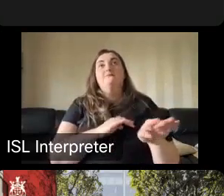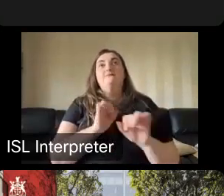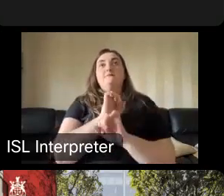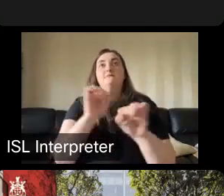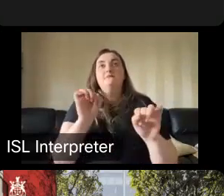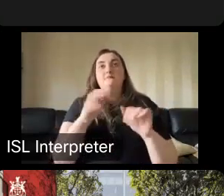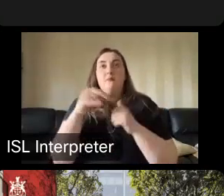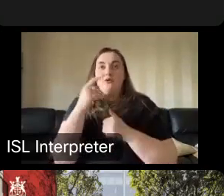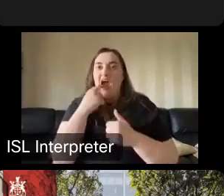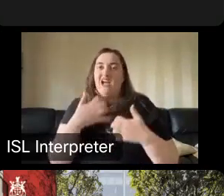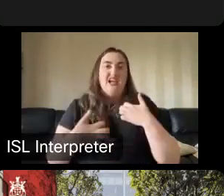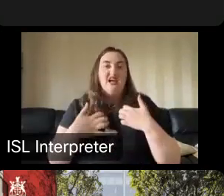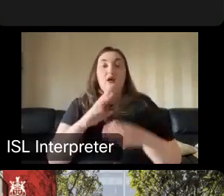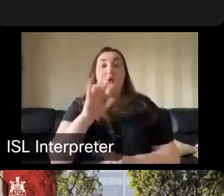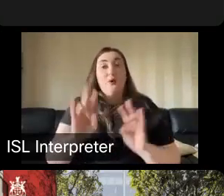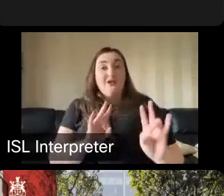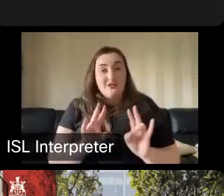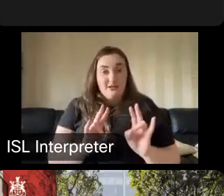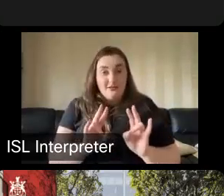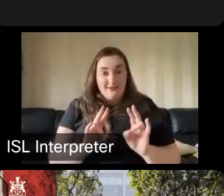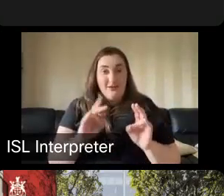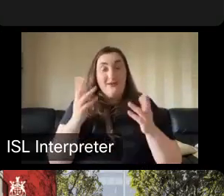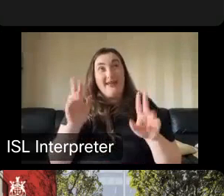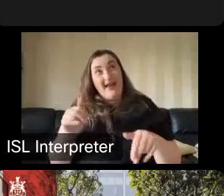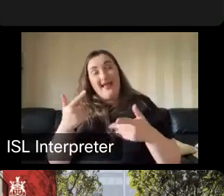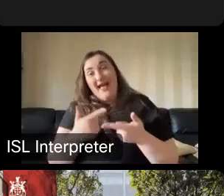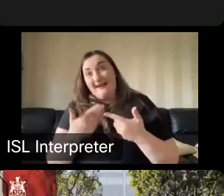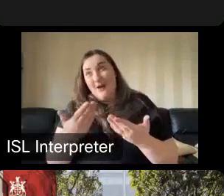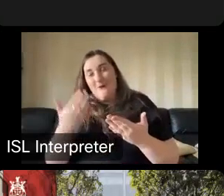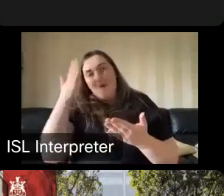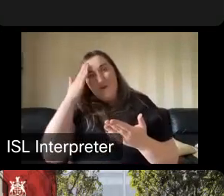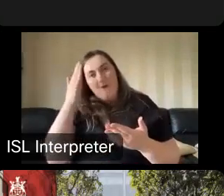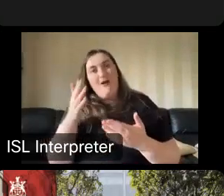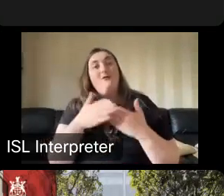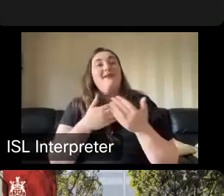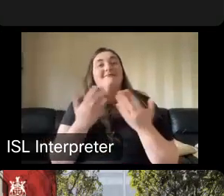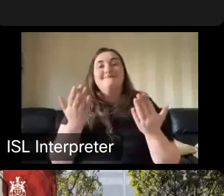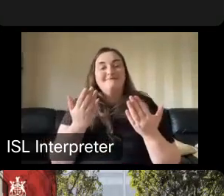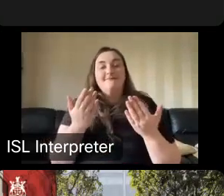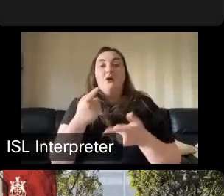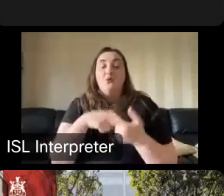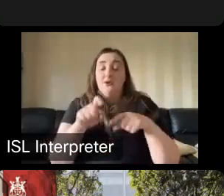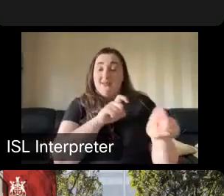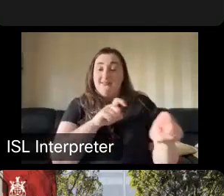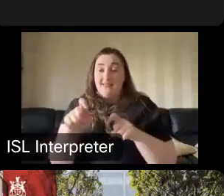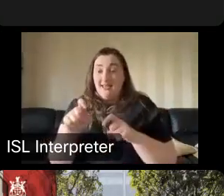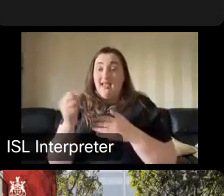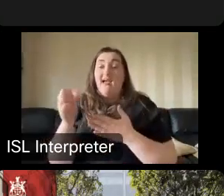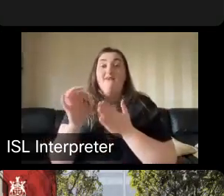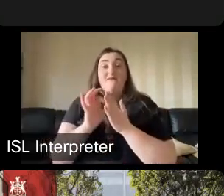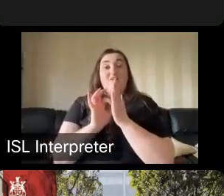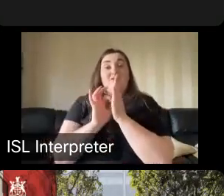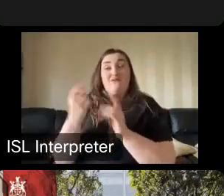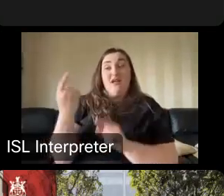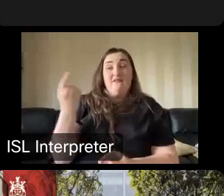answer your most burning question with what we can and know now, I should say, that we are still receiving